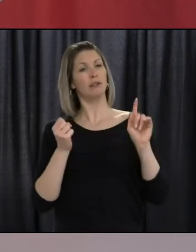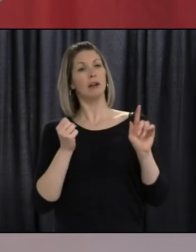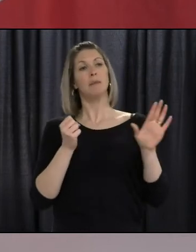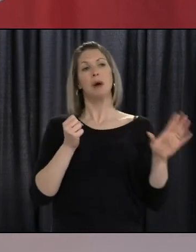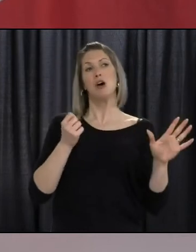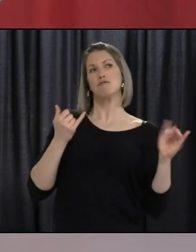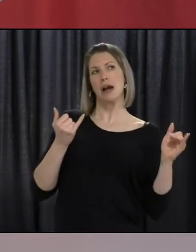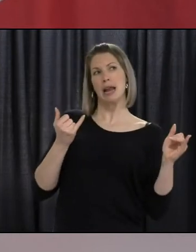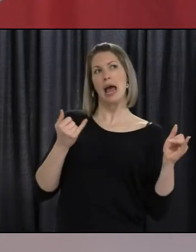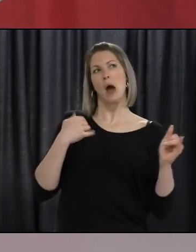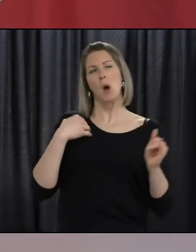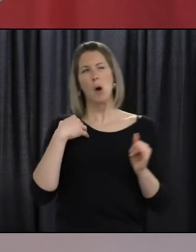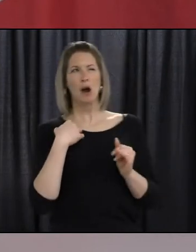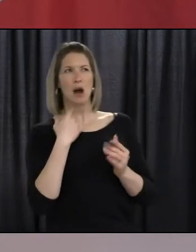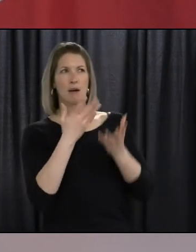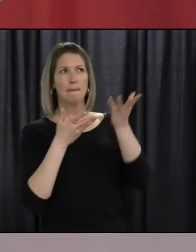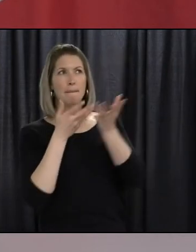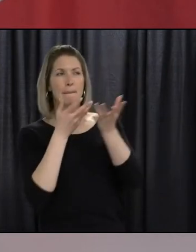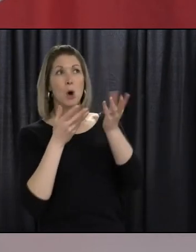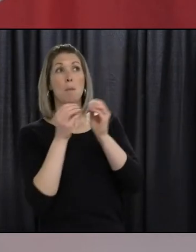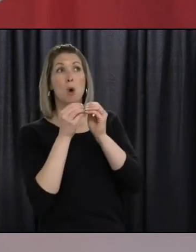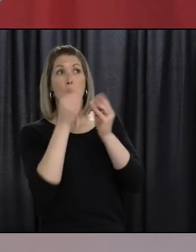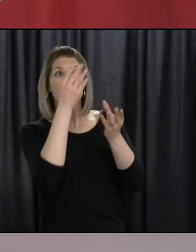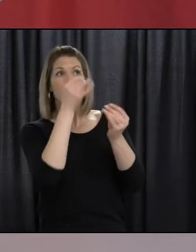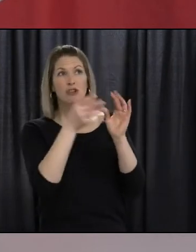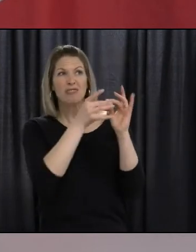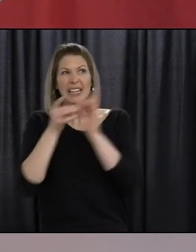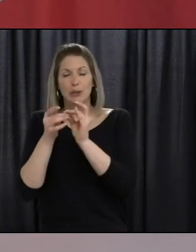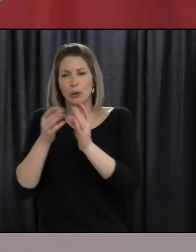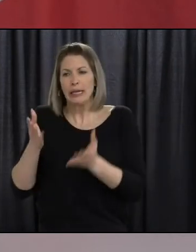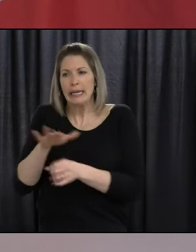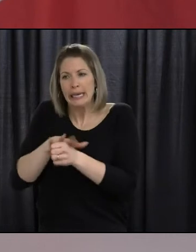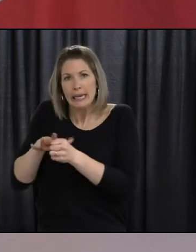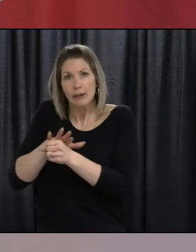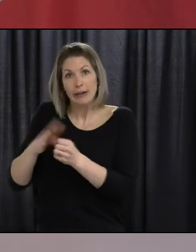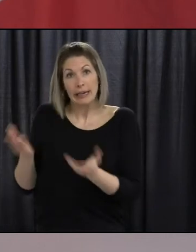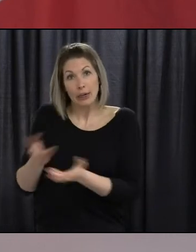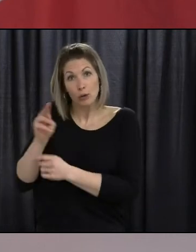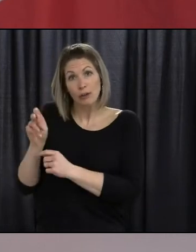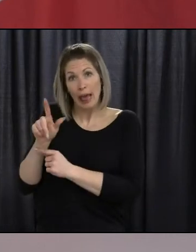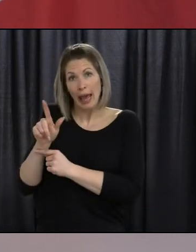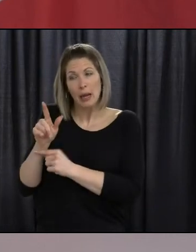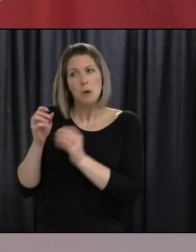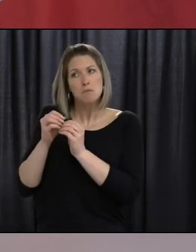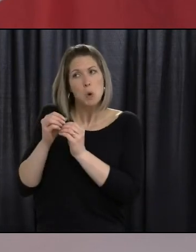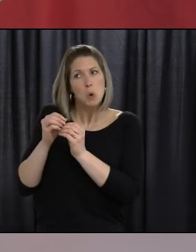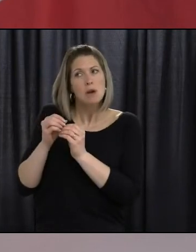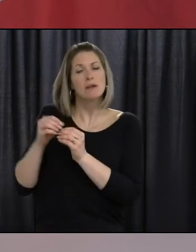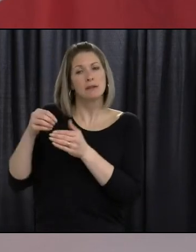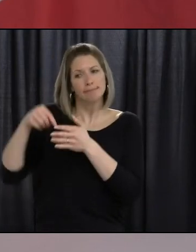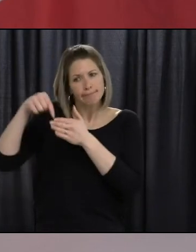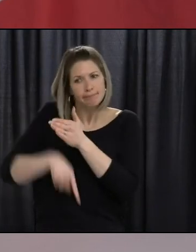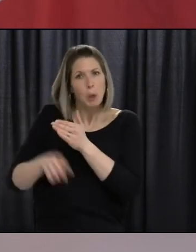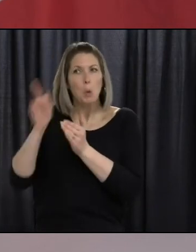is, speaking to the minister, we could expect more information on what the offshore Newfoundland and Labrador and where you see